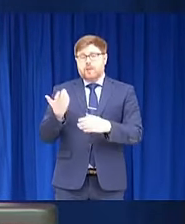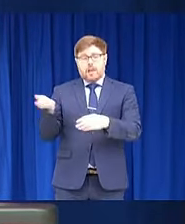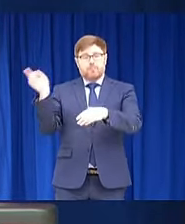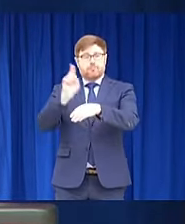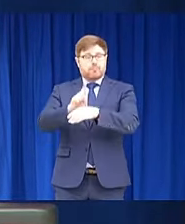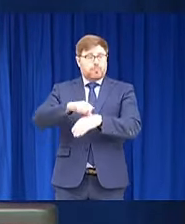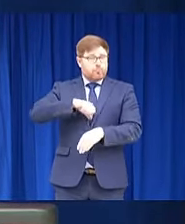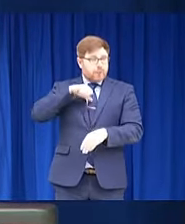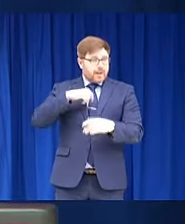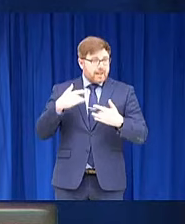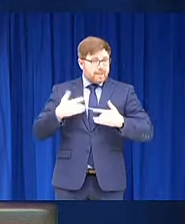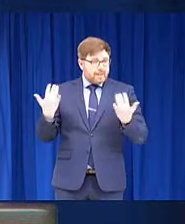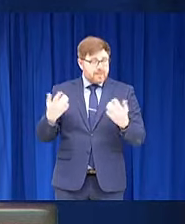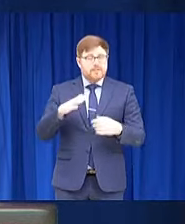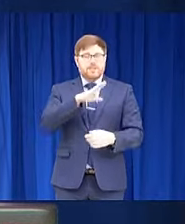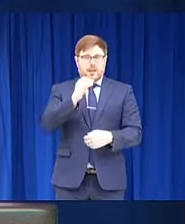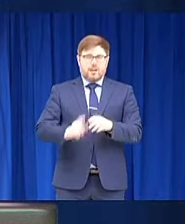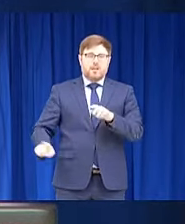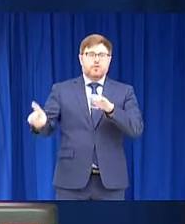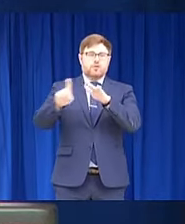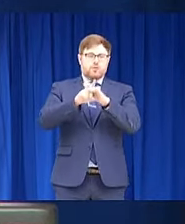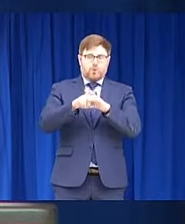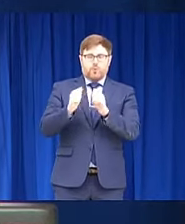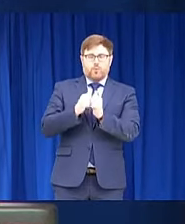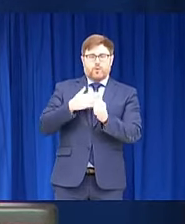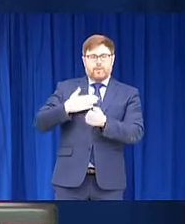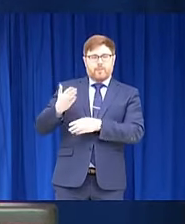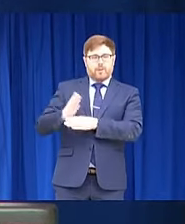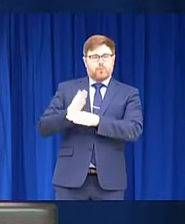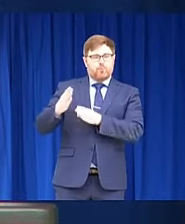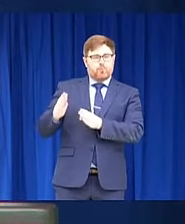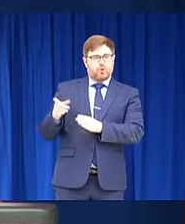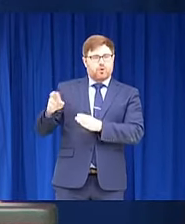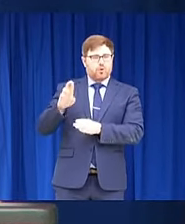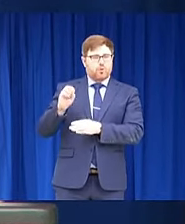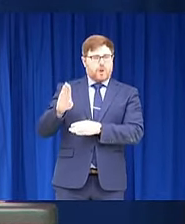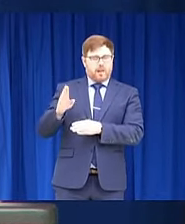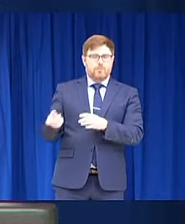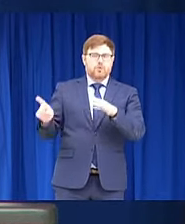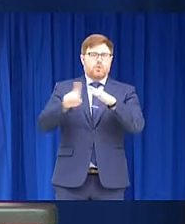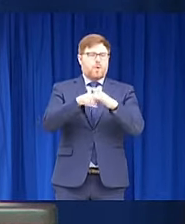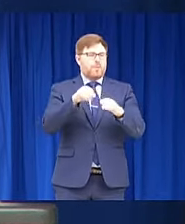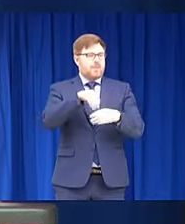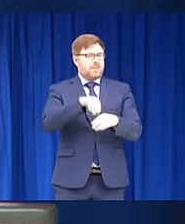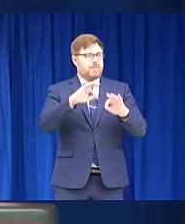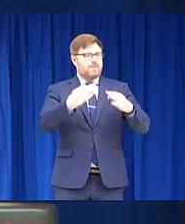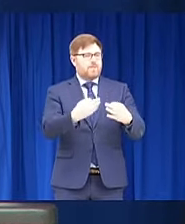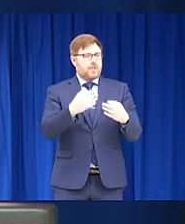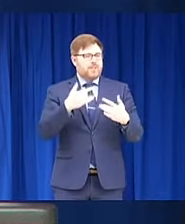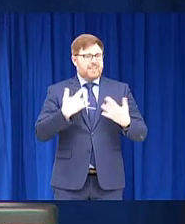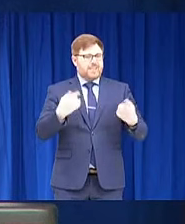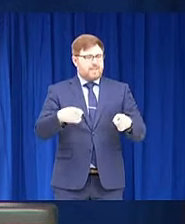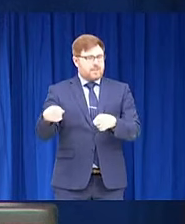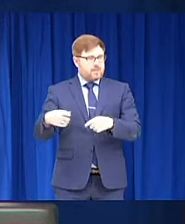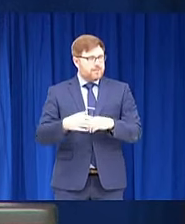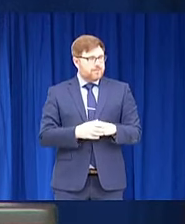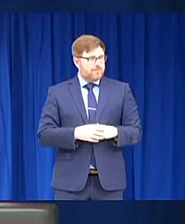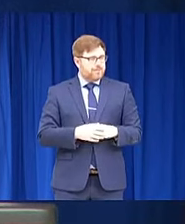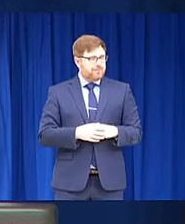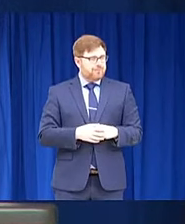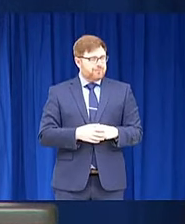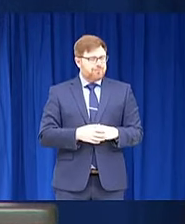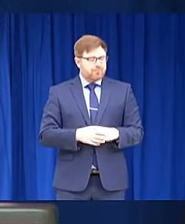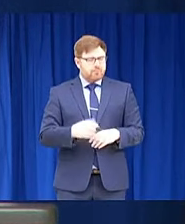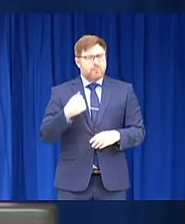and show up with my partner Rob at family events. I had a soul-lifting experience at a Navy dining out